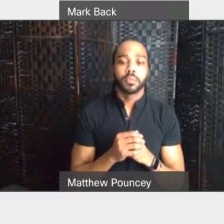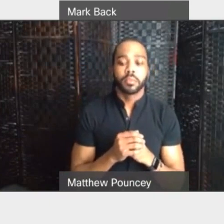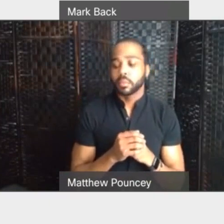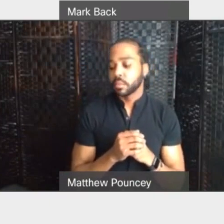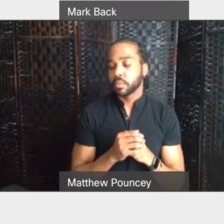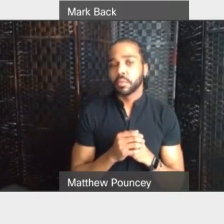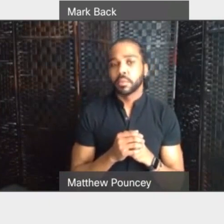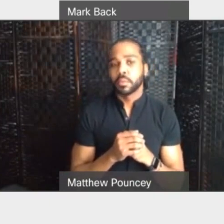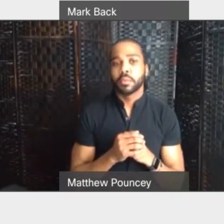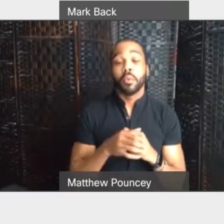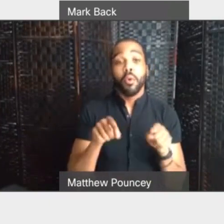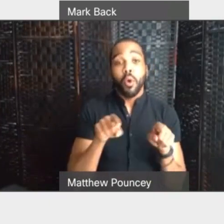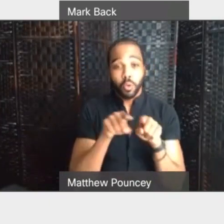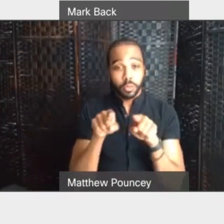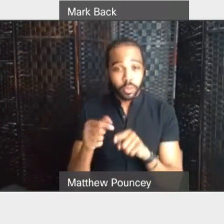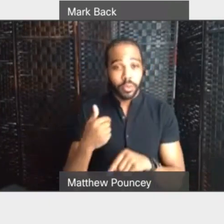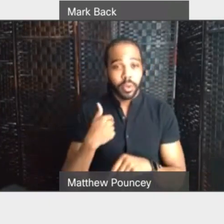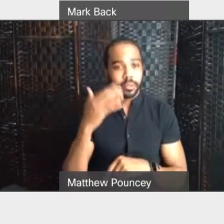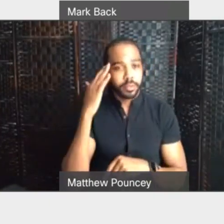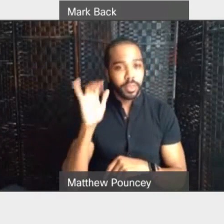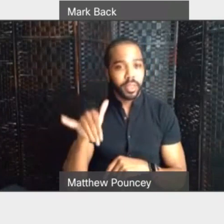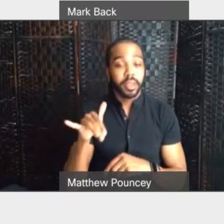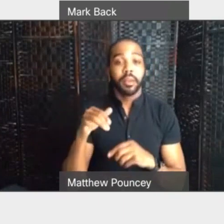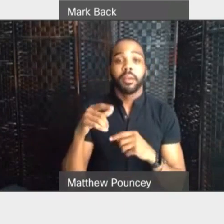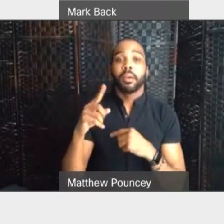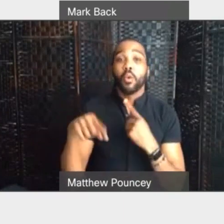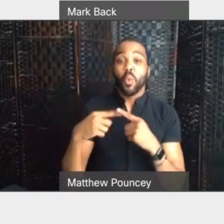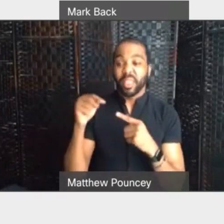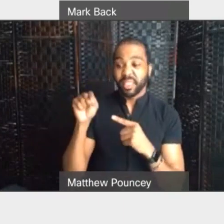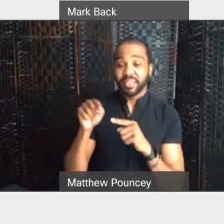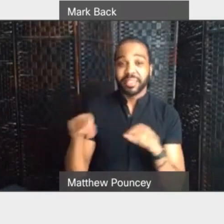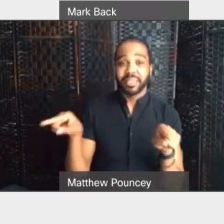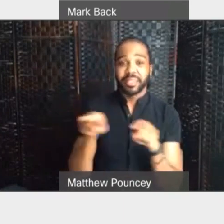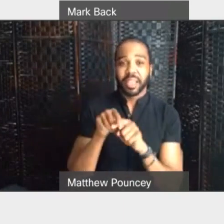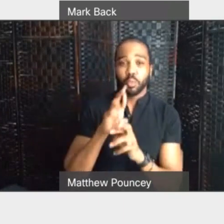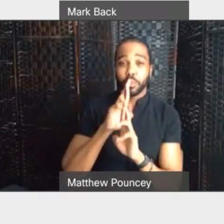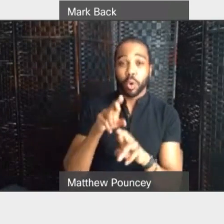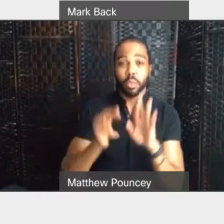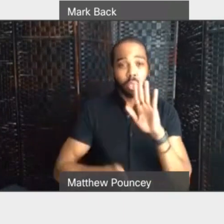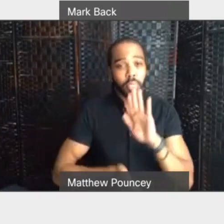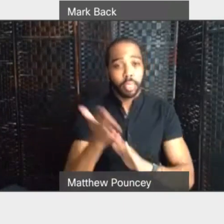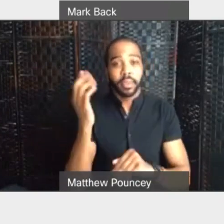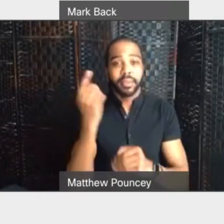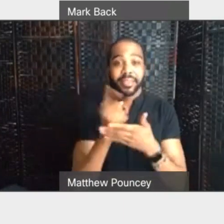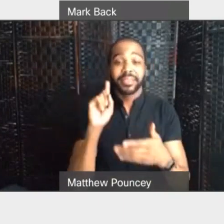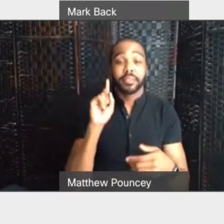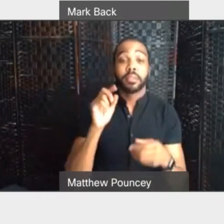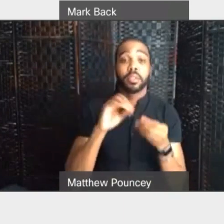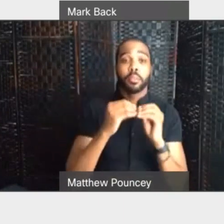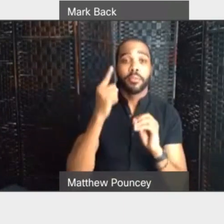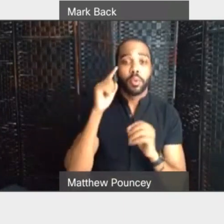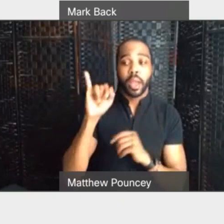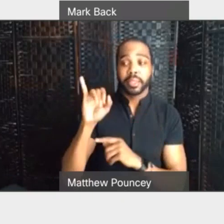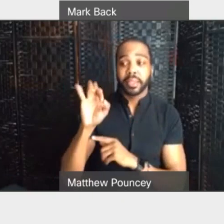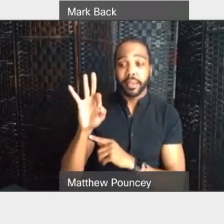I also know that when this same report was run a week ago, the number for ICF and